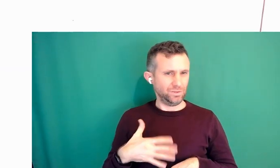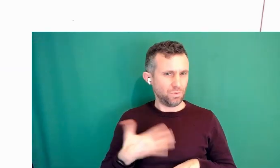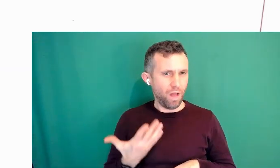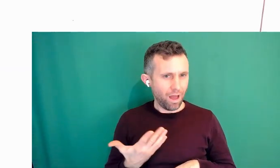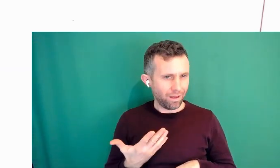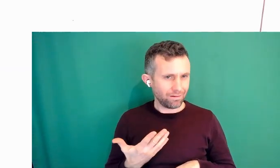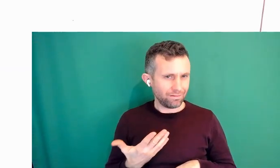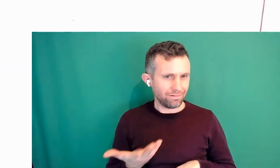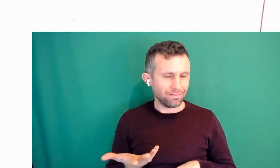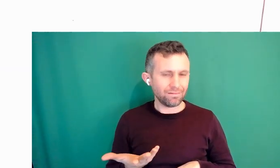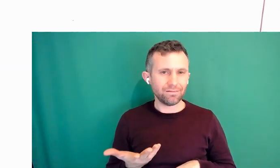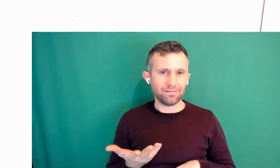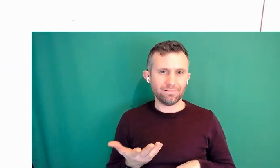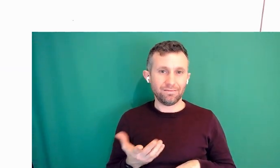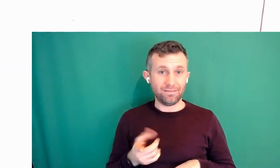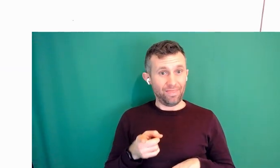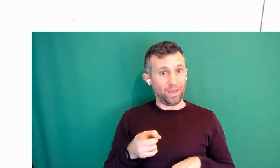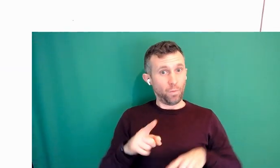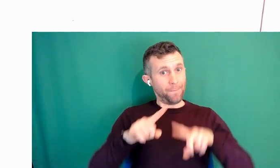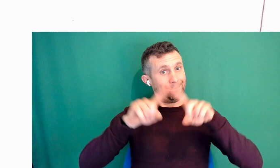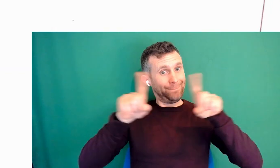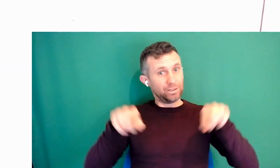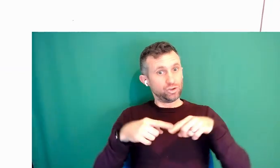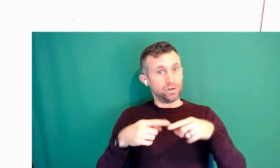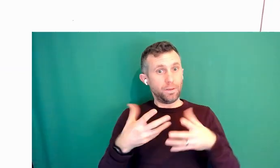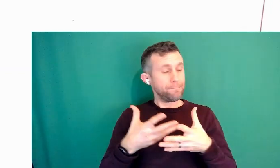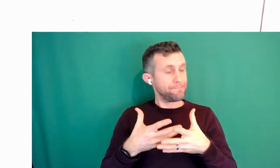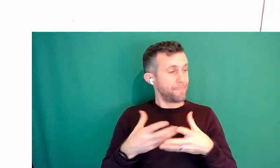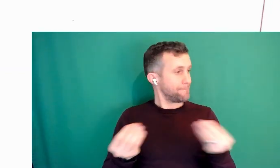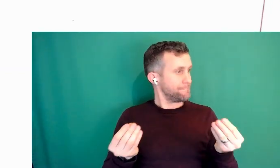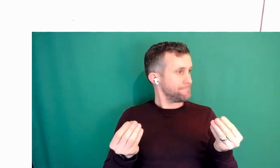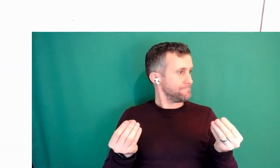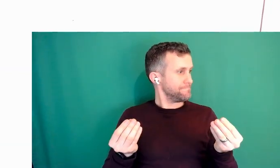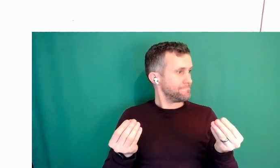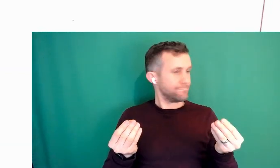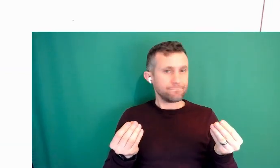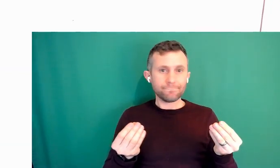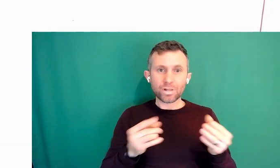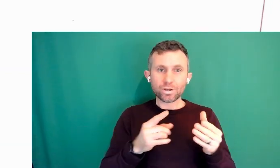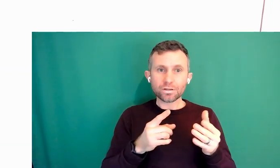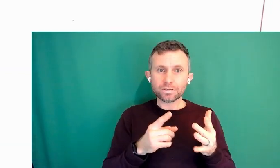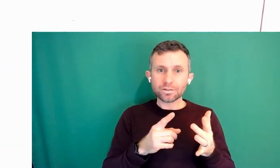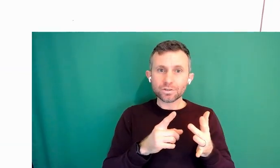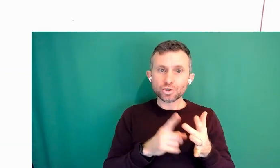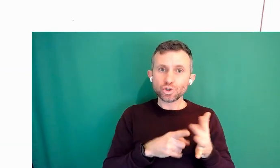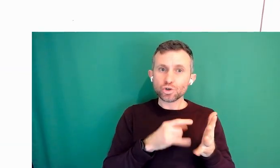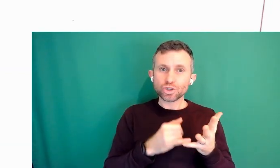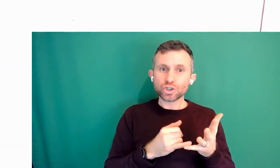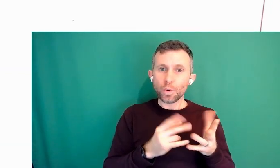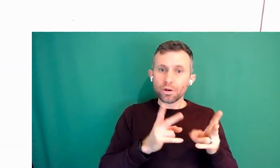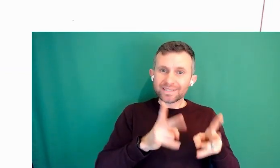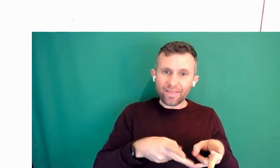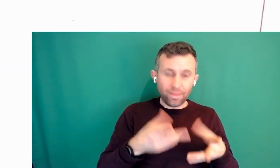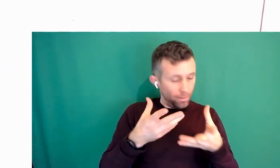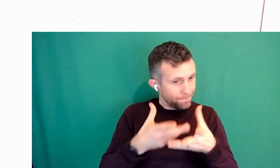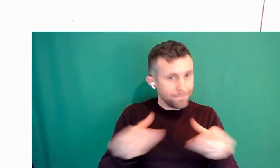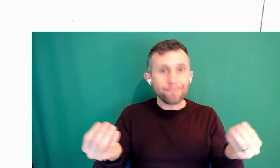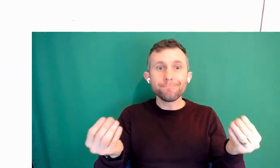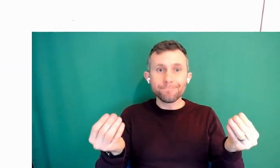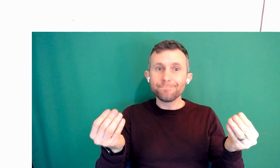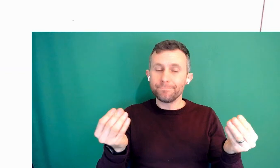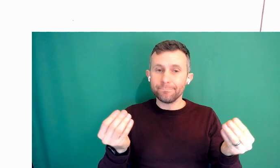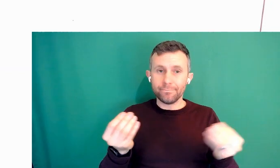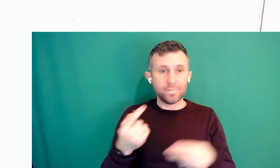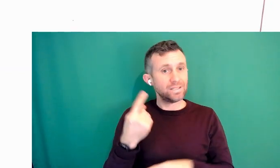pointing to his favourite building from the ancient world. Soane had wanted an architectural legacy to